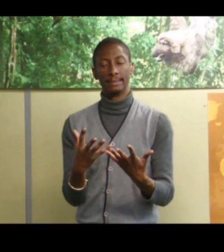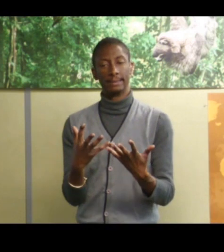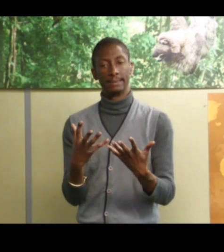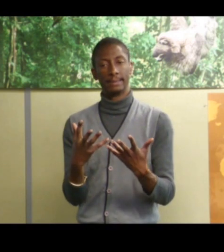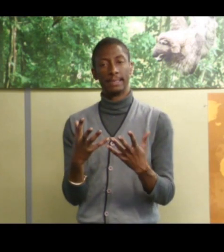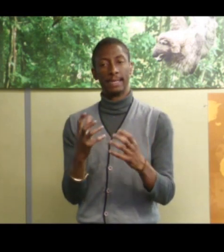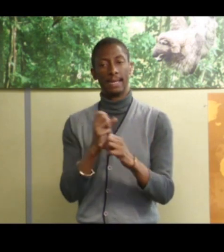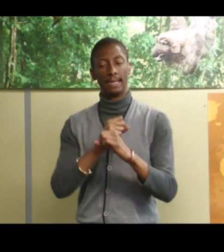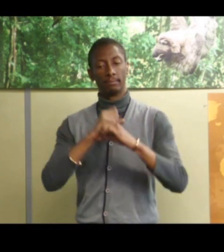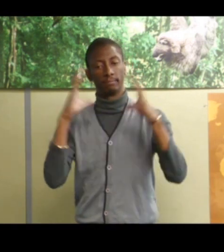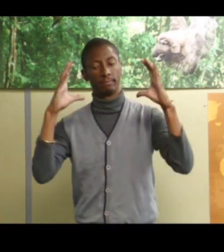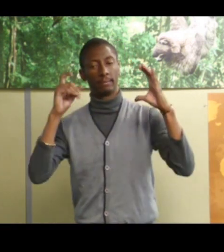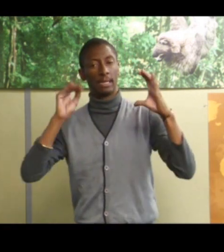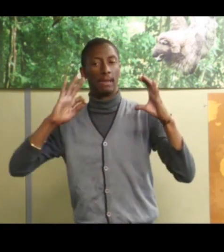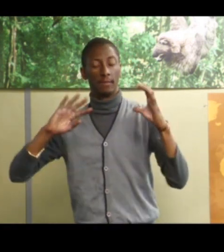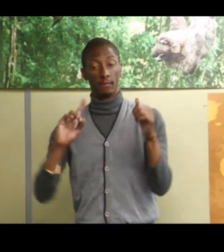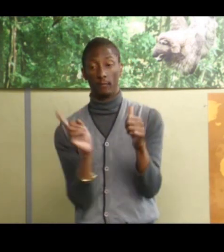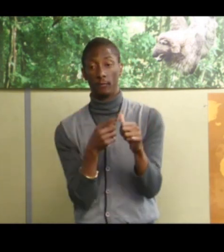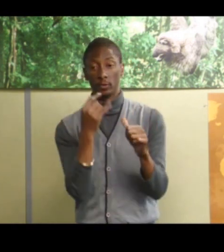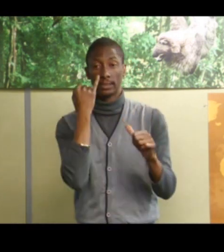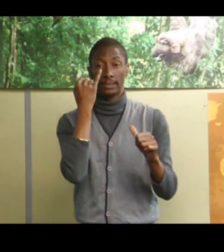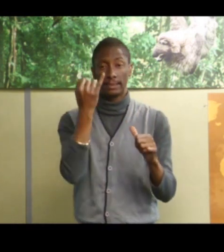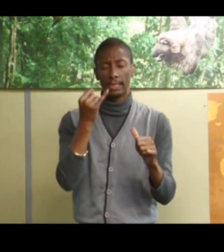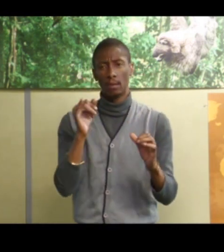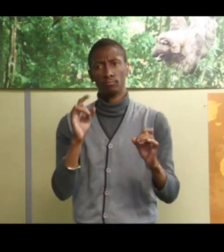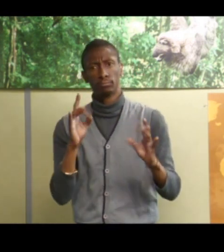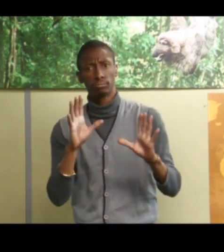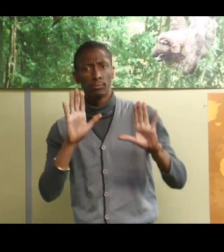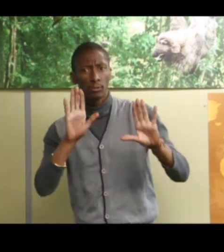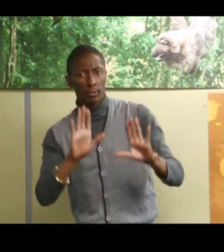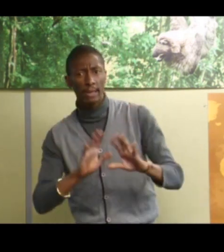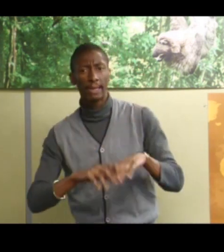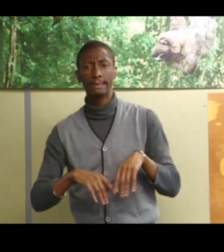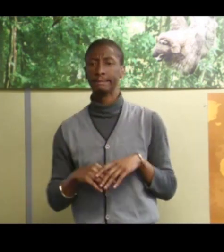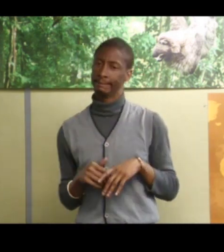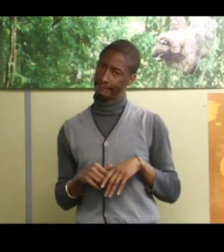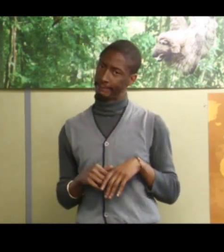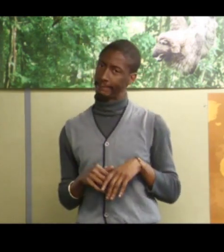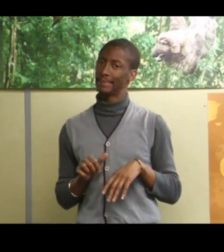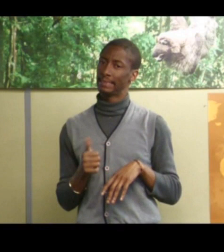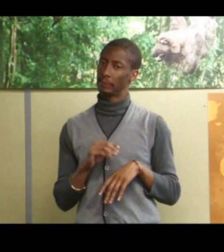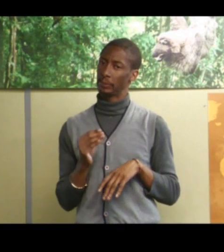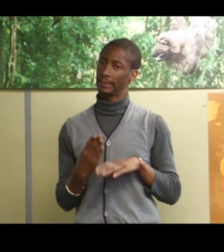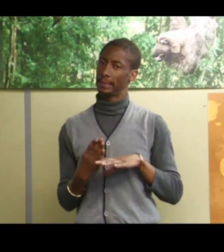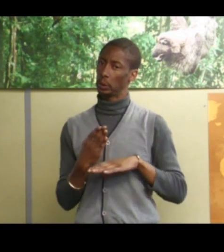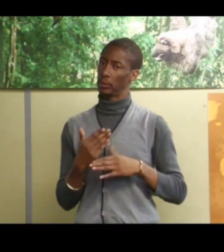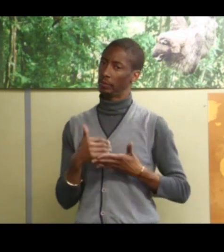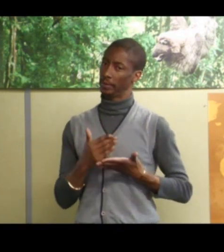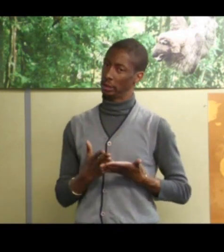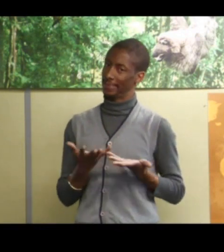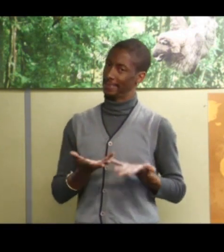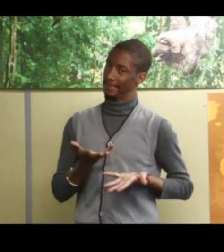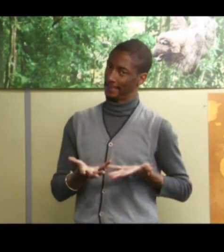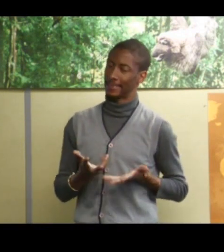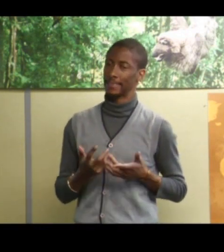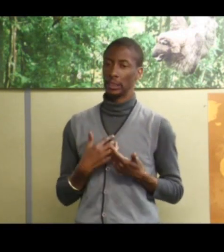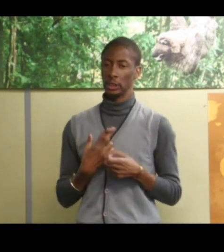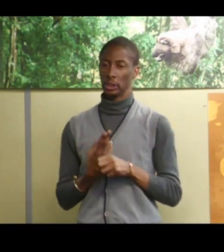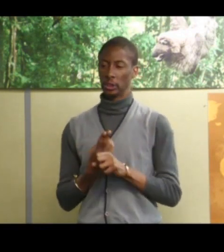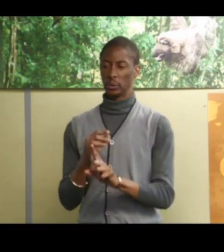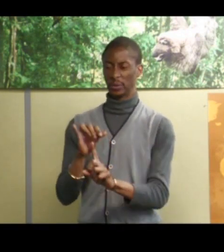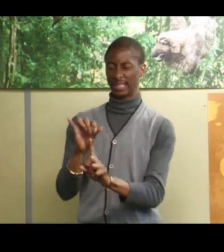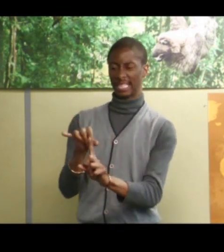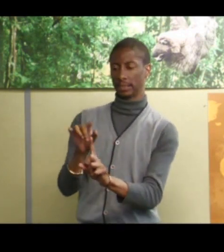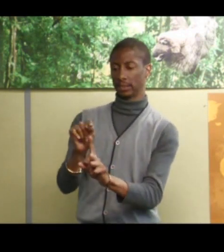snapshot of this first idea, really great, 10% over budget. Let's use that tool as